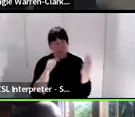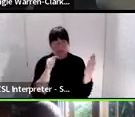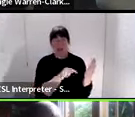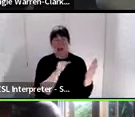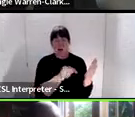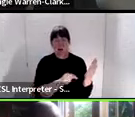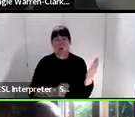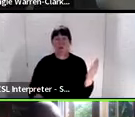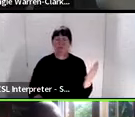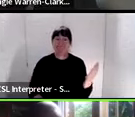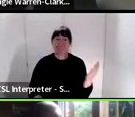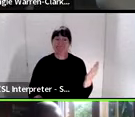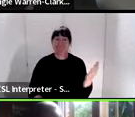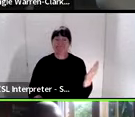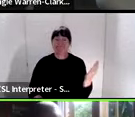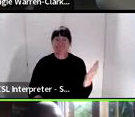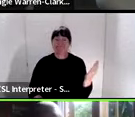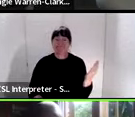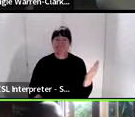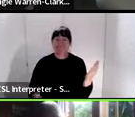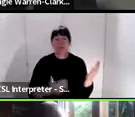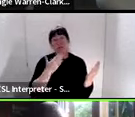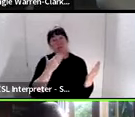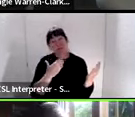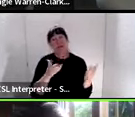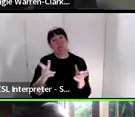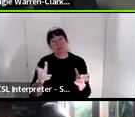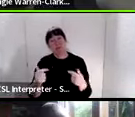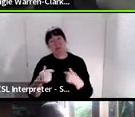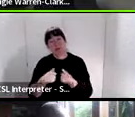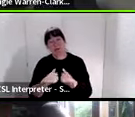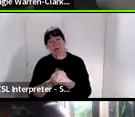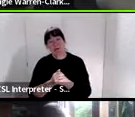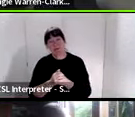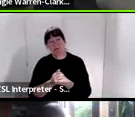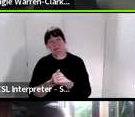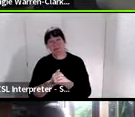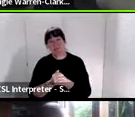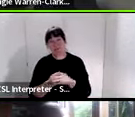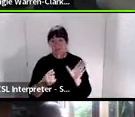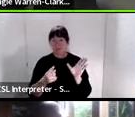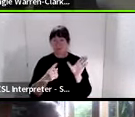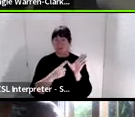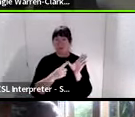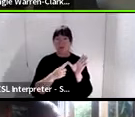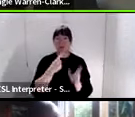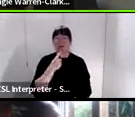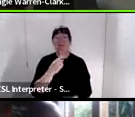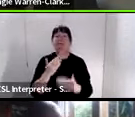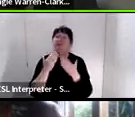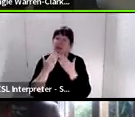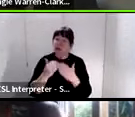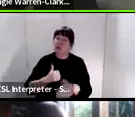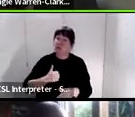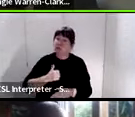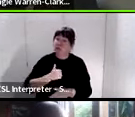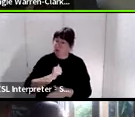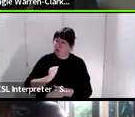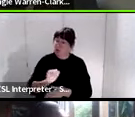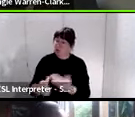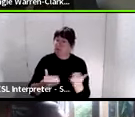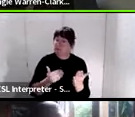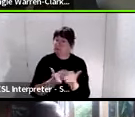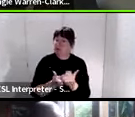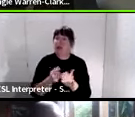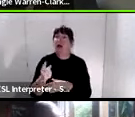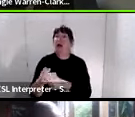yeah, thank you for taking the time to listen. Hey, thanks, Rich. I appreciate your submission. I've got